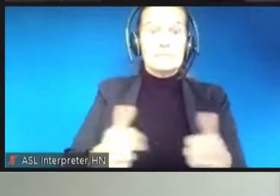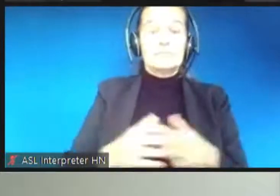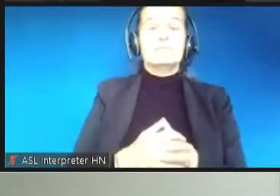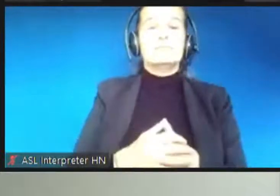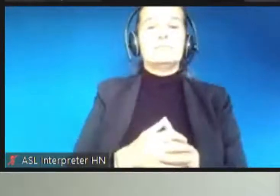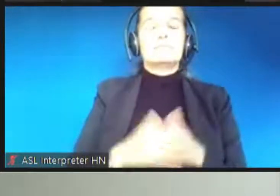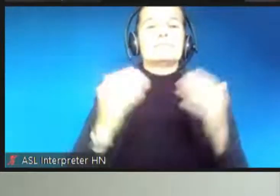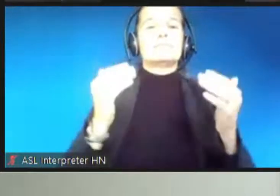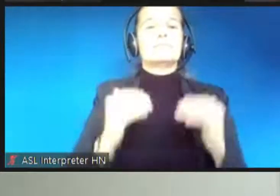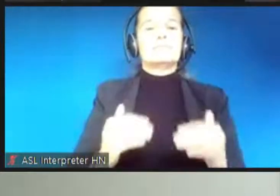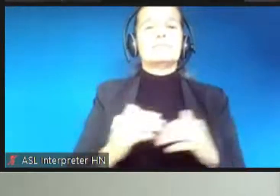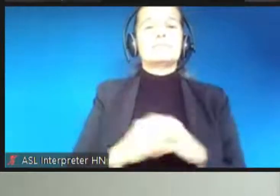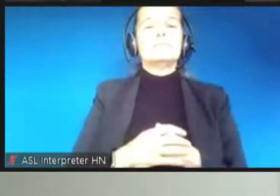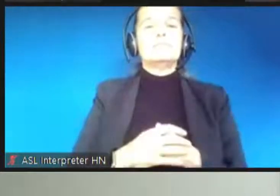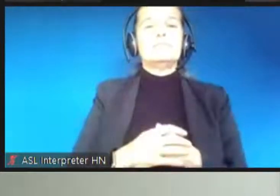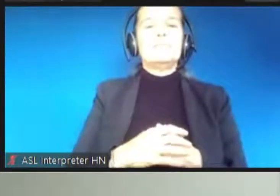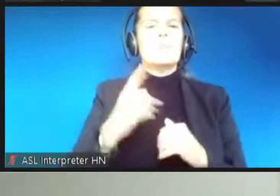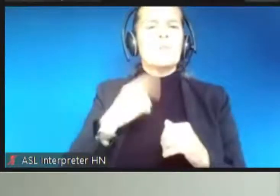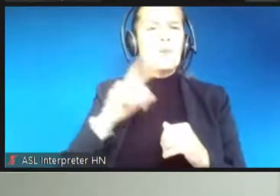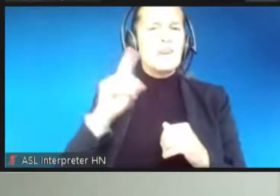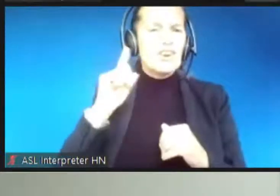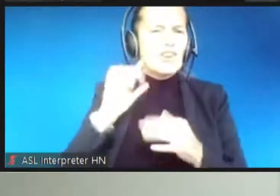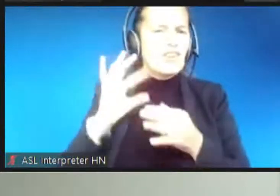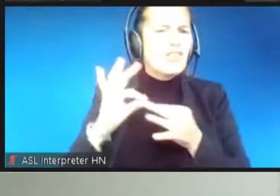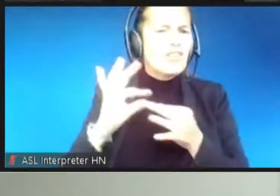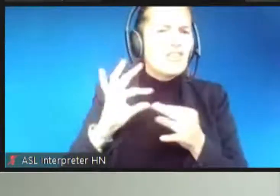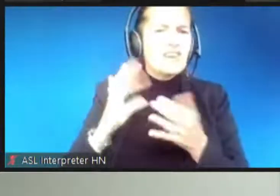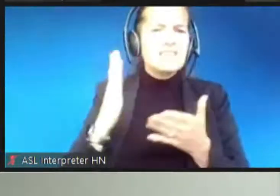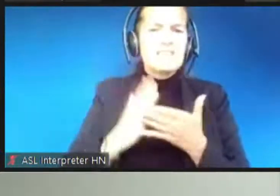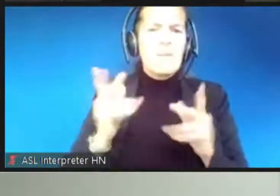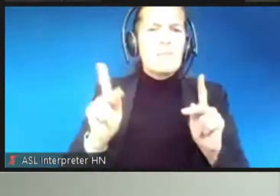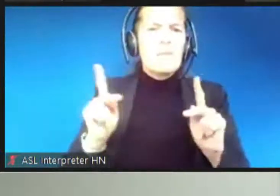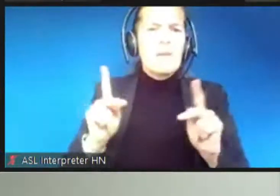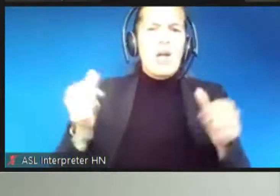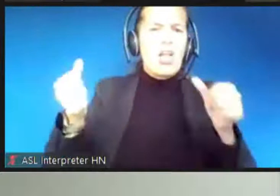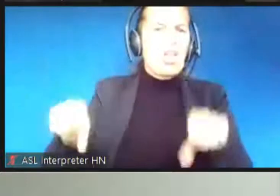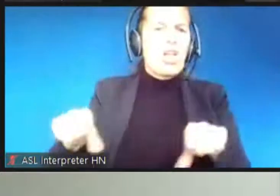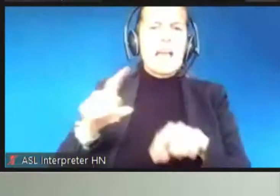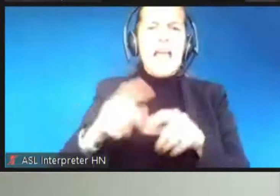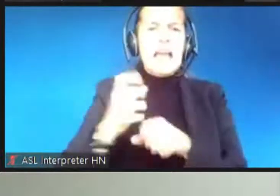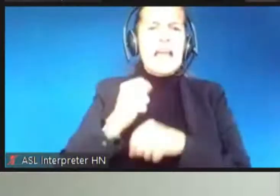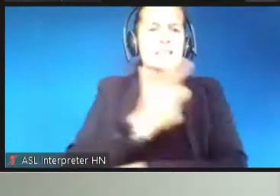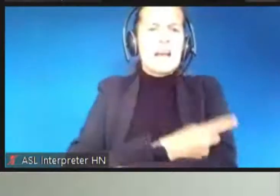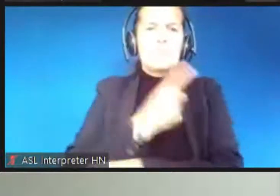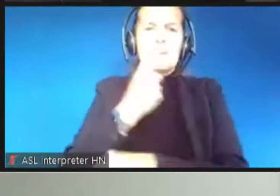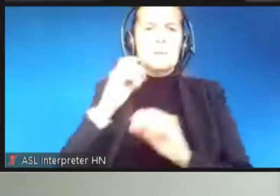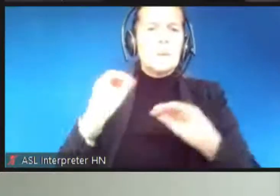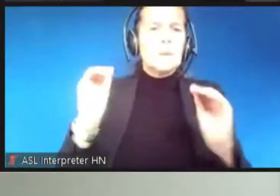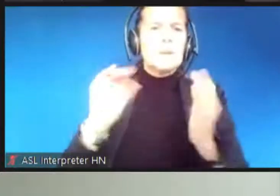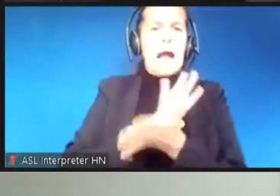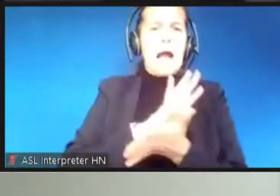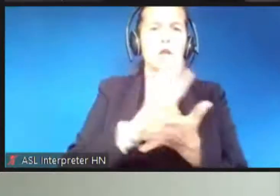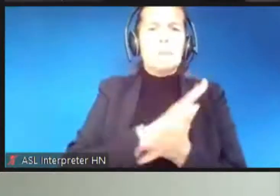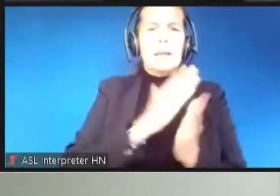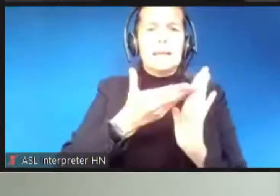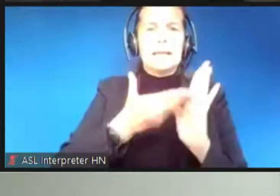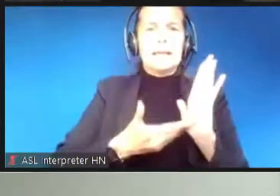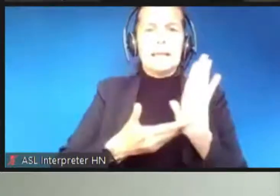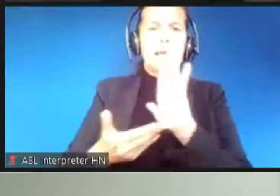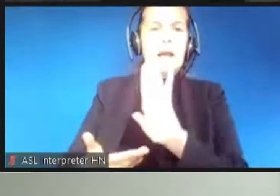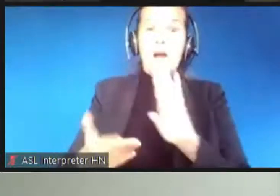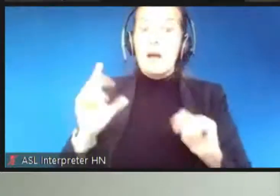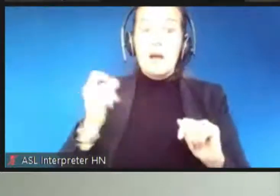We have heard that some people have been turned away due to issues with documentation, and we want to emphasize we don't want to